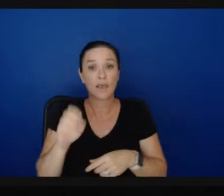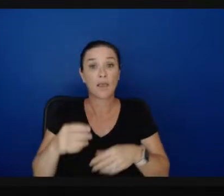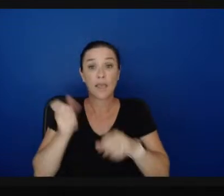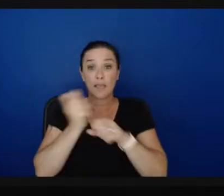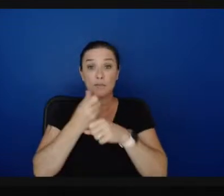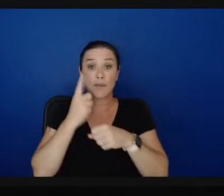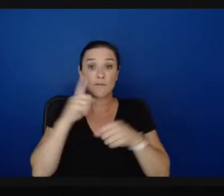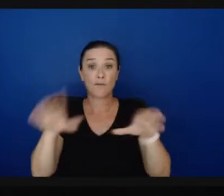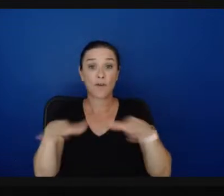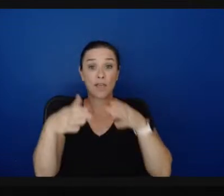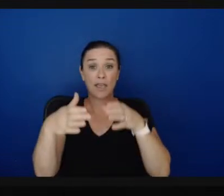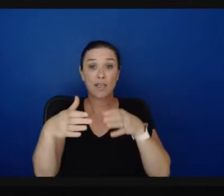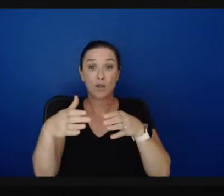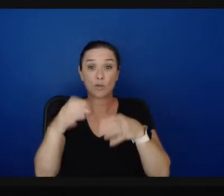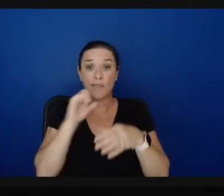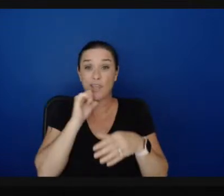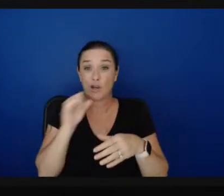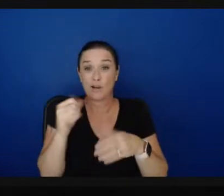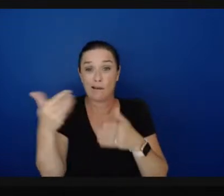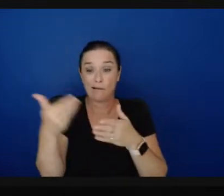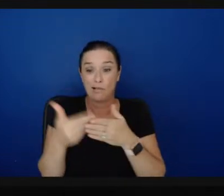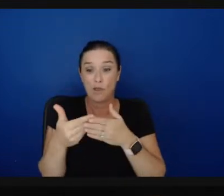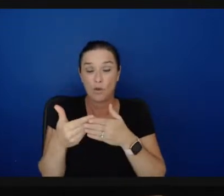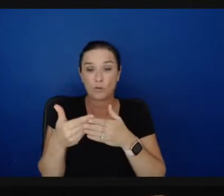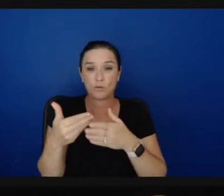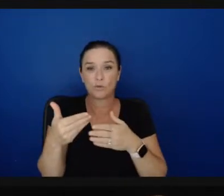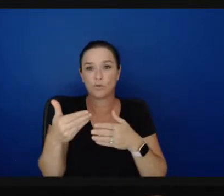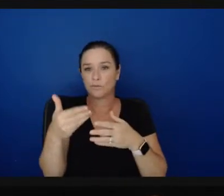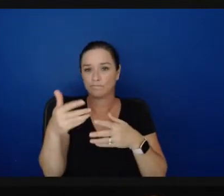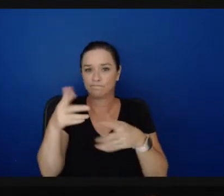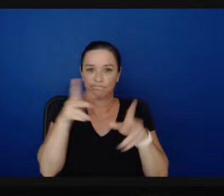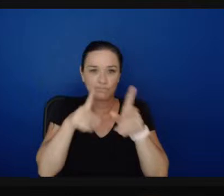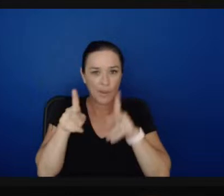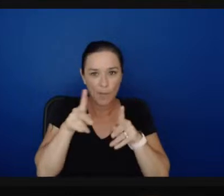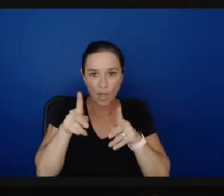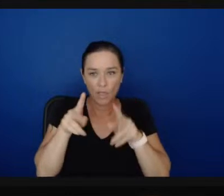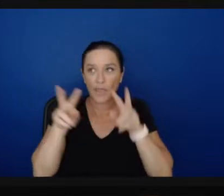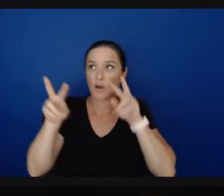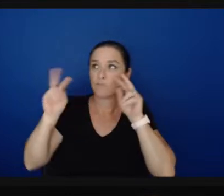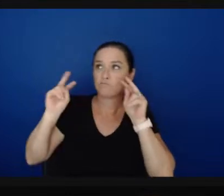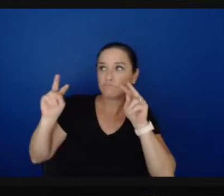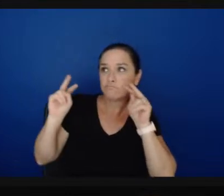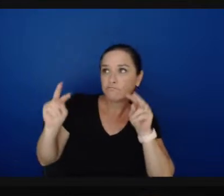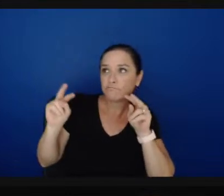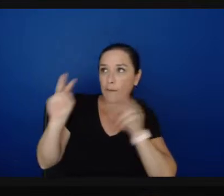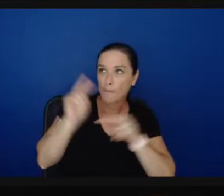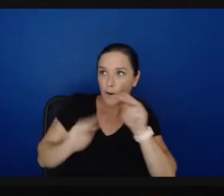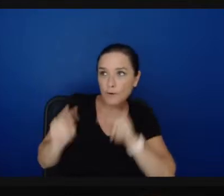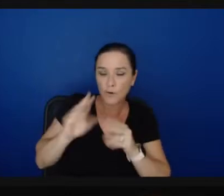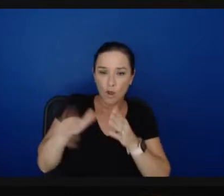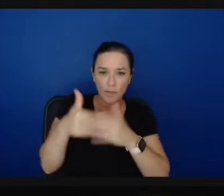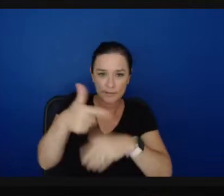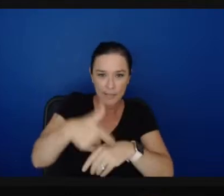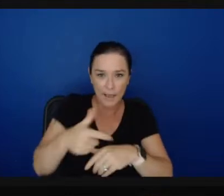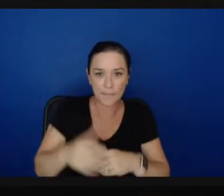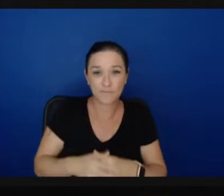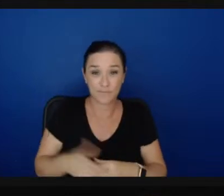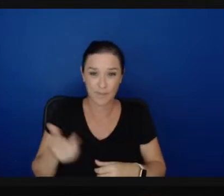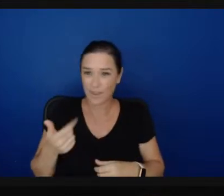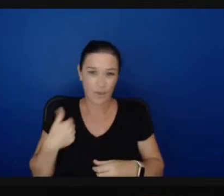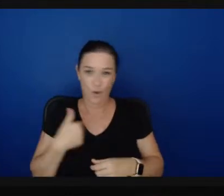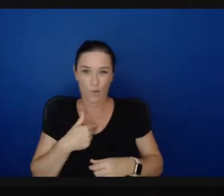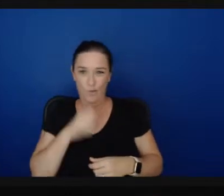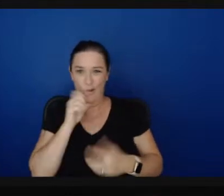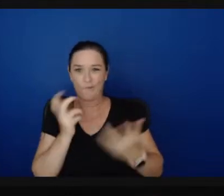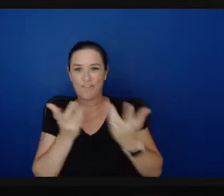not near population centers, that people are not watching all the time, which is not us,